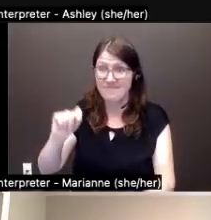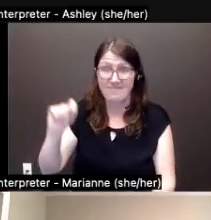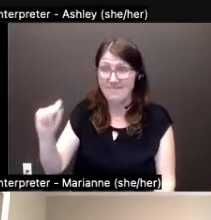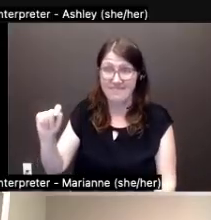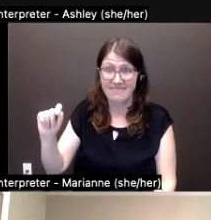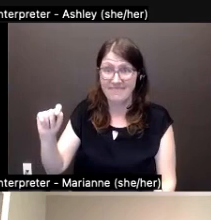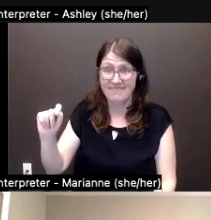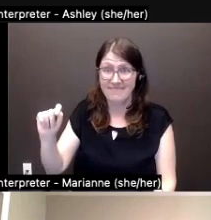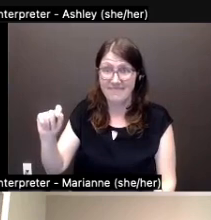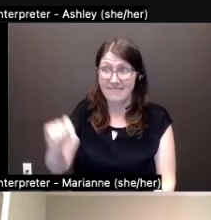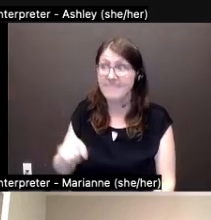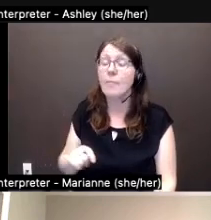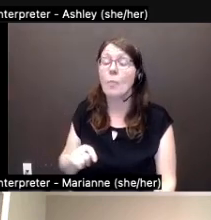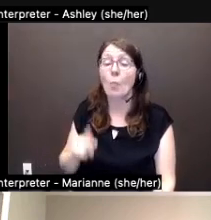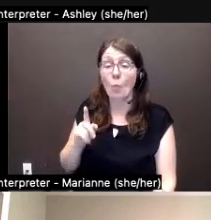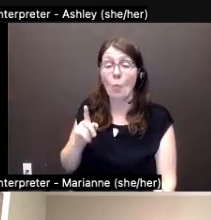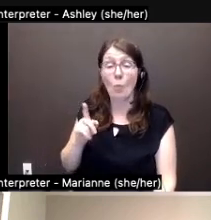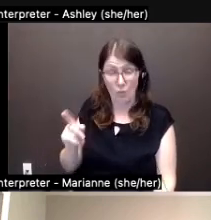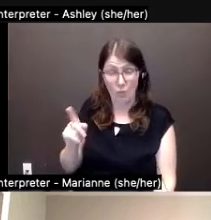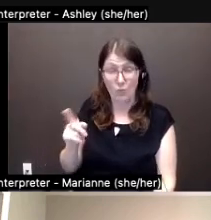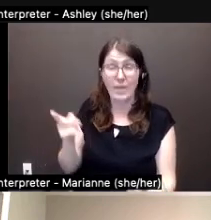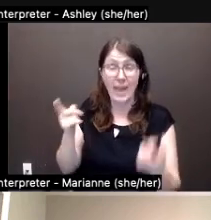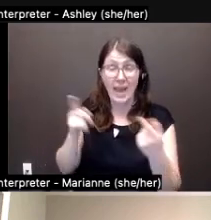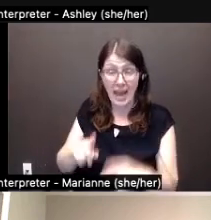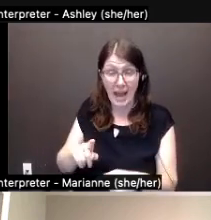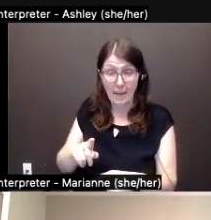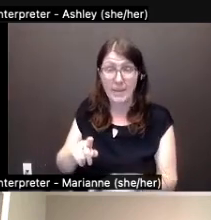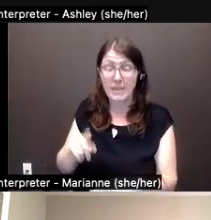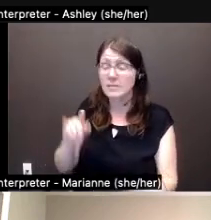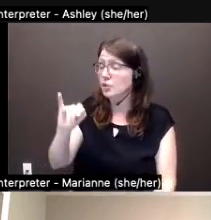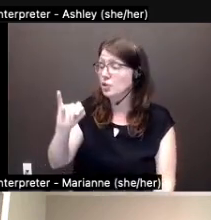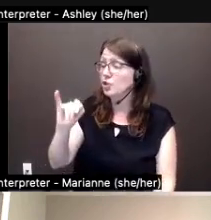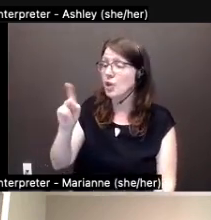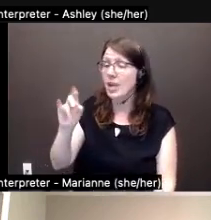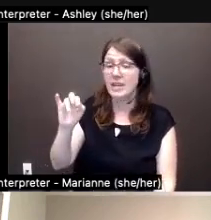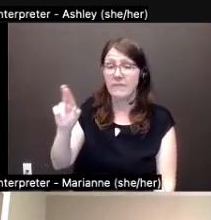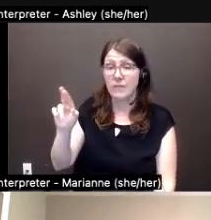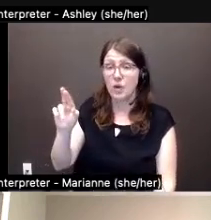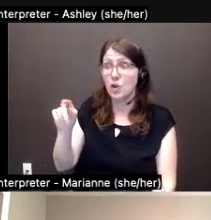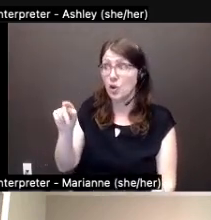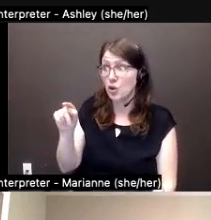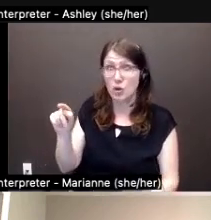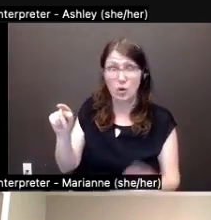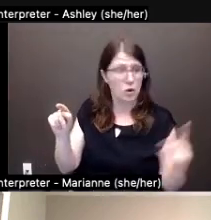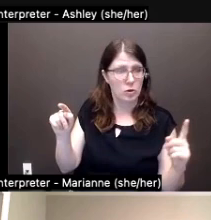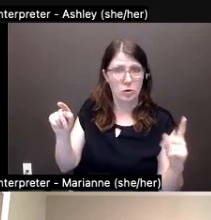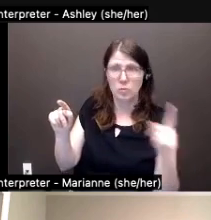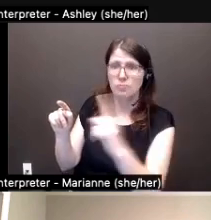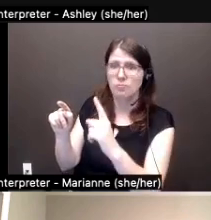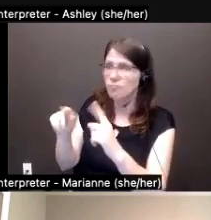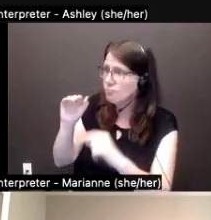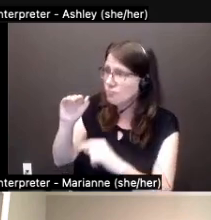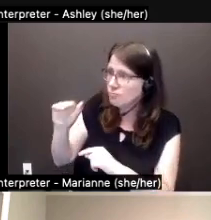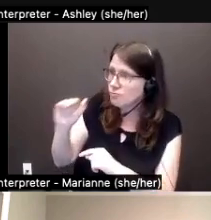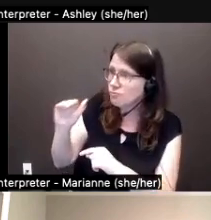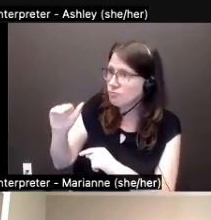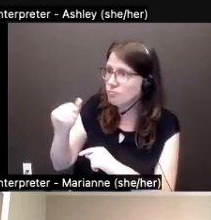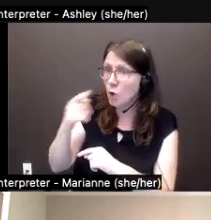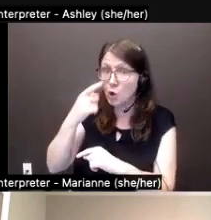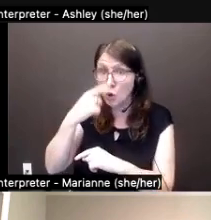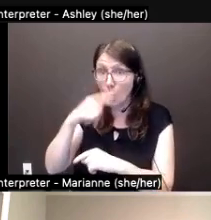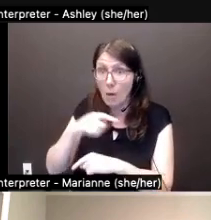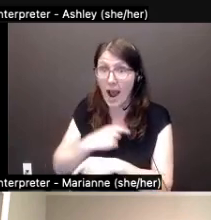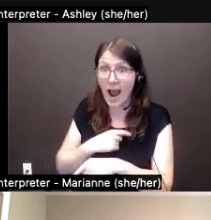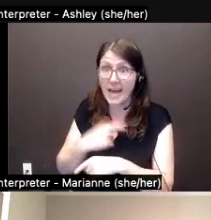And Jennifer had been approached by someone to create a TikTok and to enter a challenge.